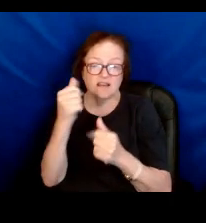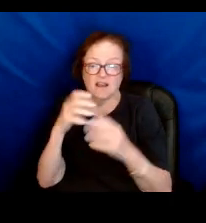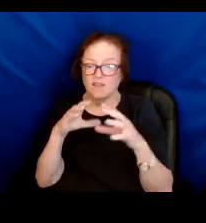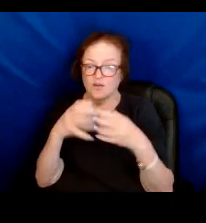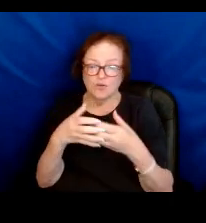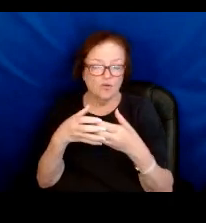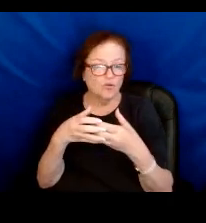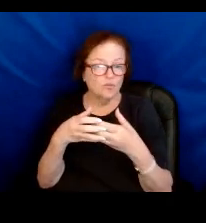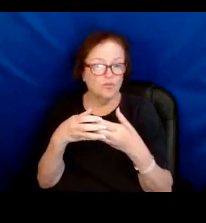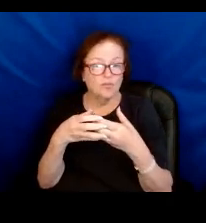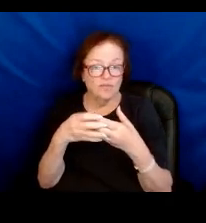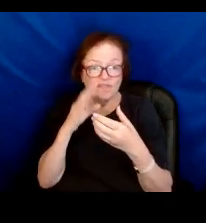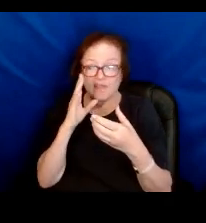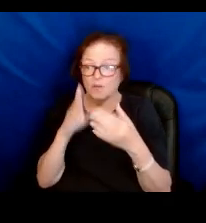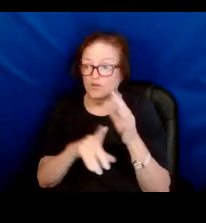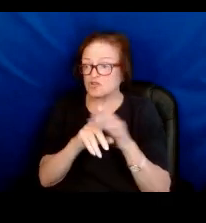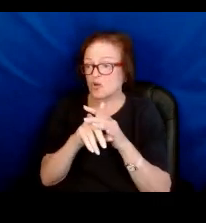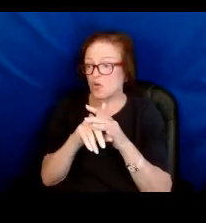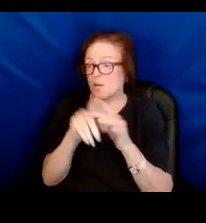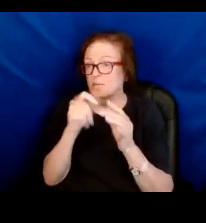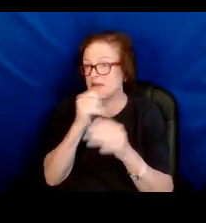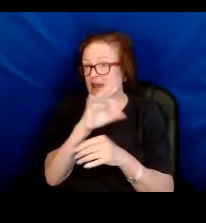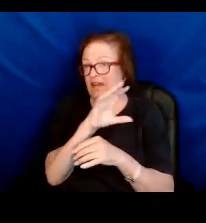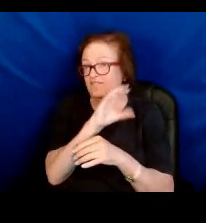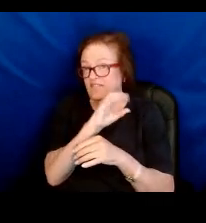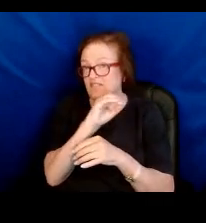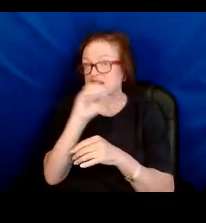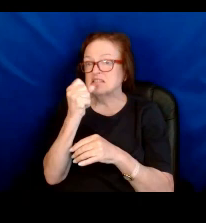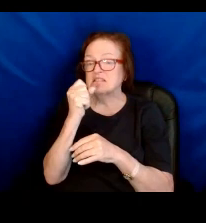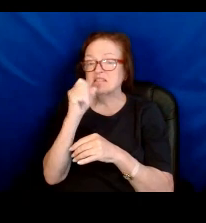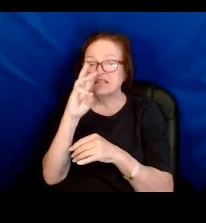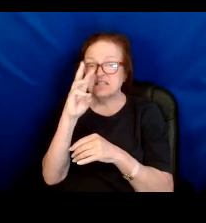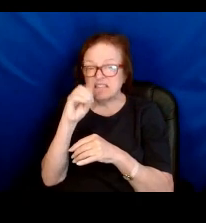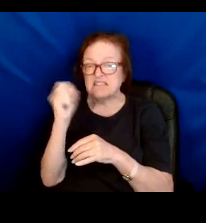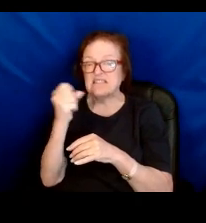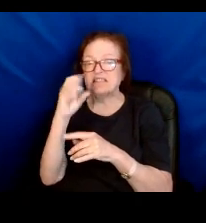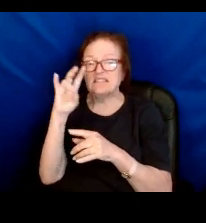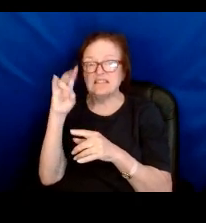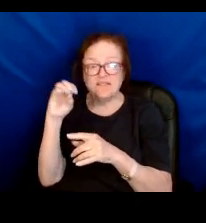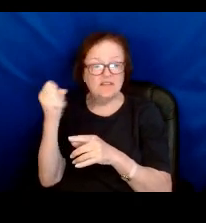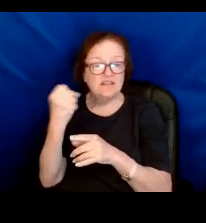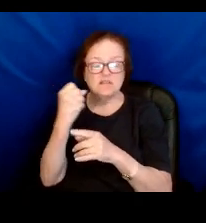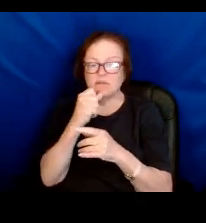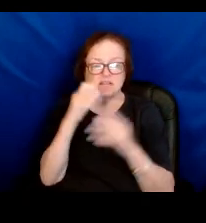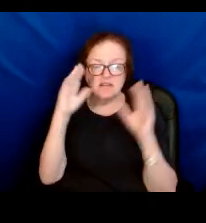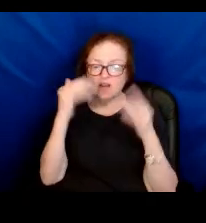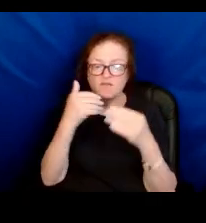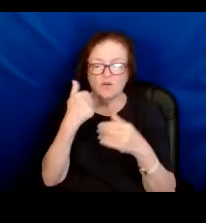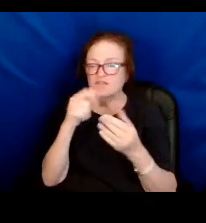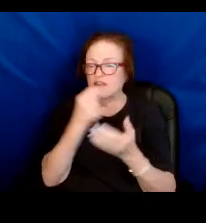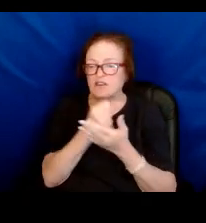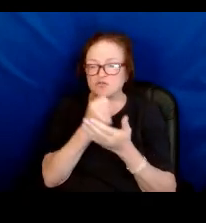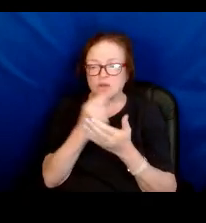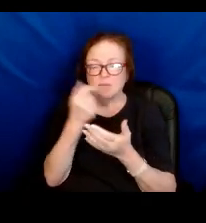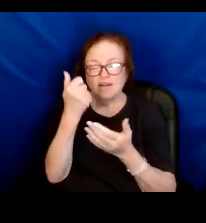populations that would have showed up in the 1950s, 60s, early 70s data that's no longer a focus of any treatment in any state